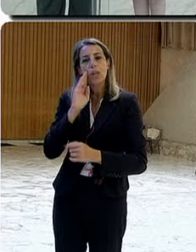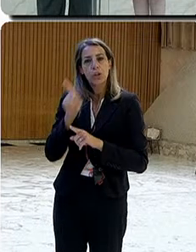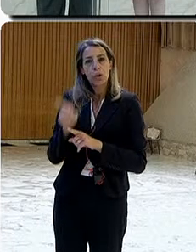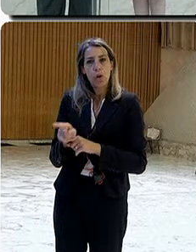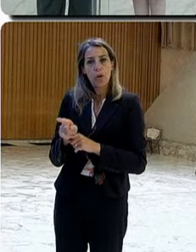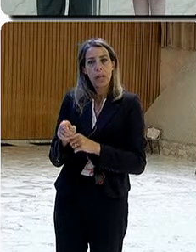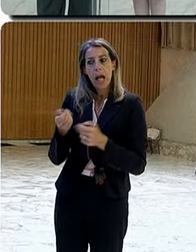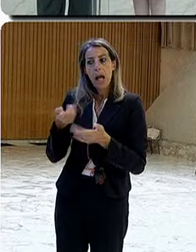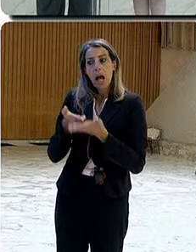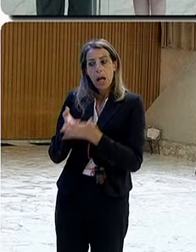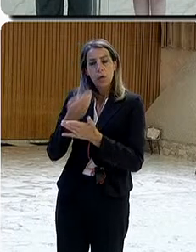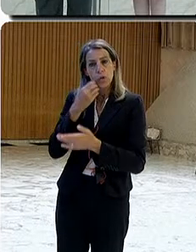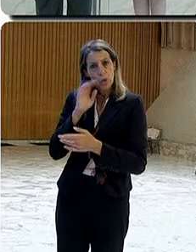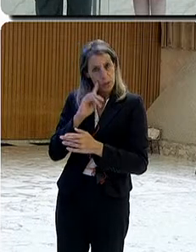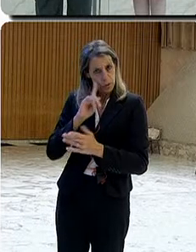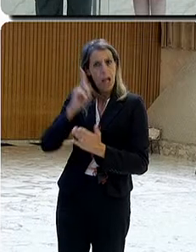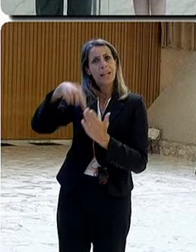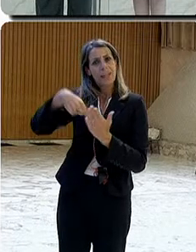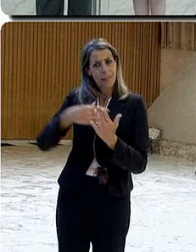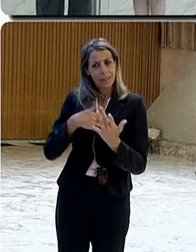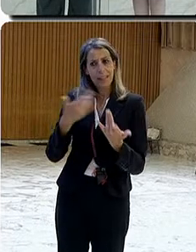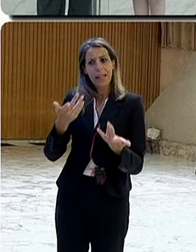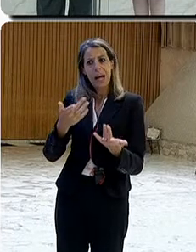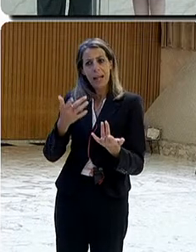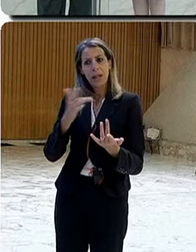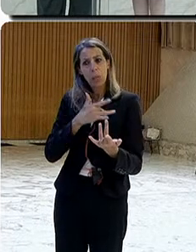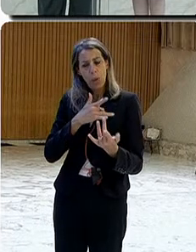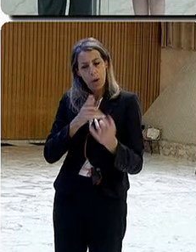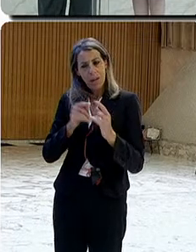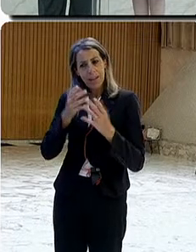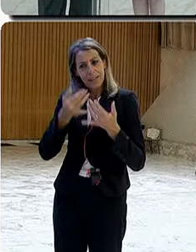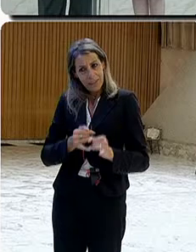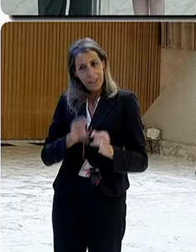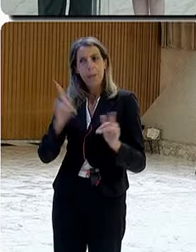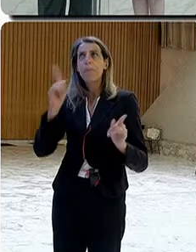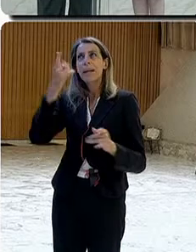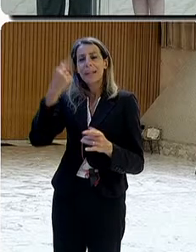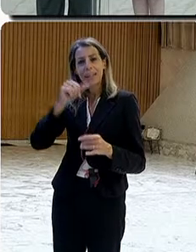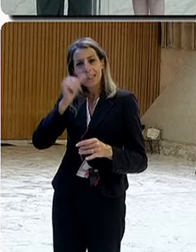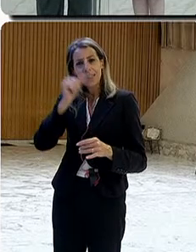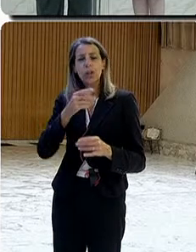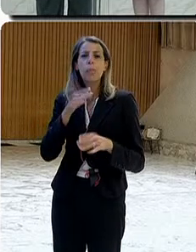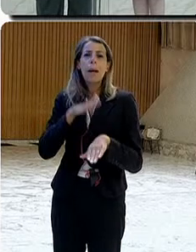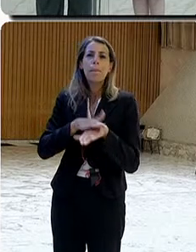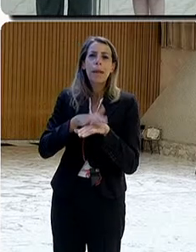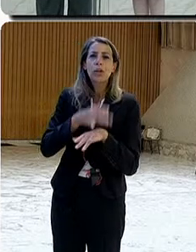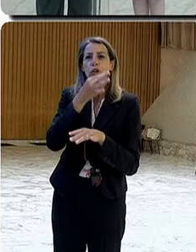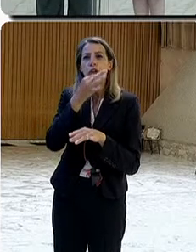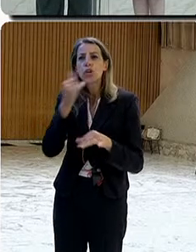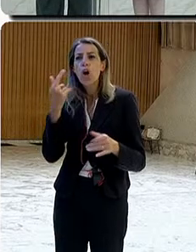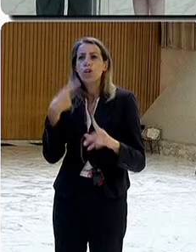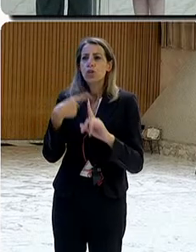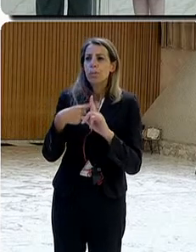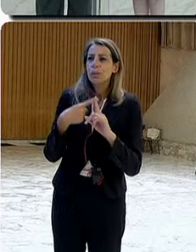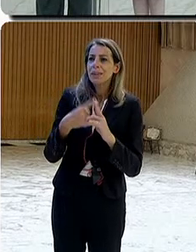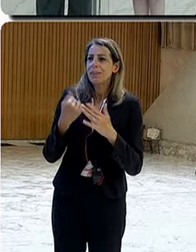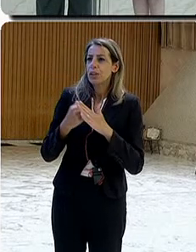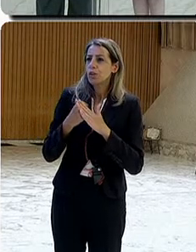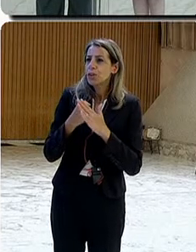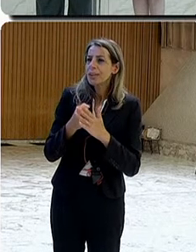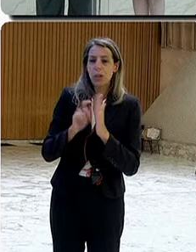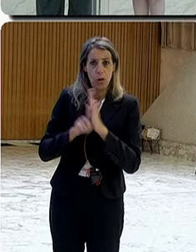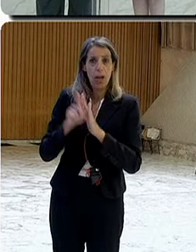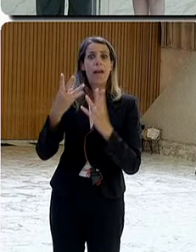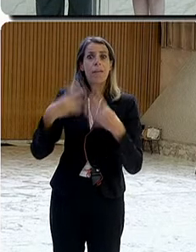gentle, positive, supportive means to raise godly adults. And it's effective. In fact, this approach raised a saint. Don